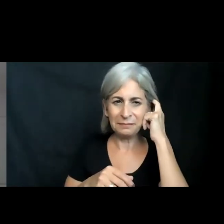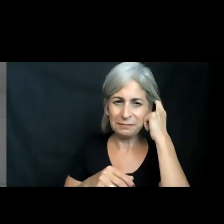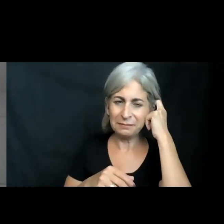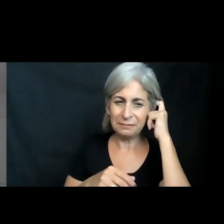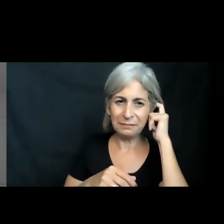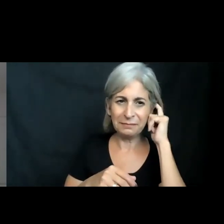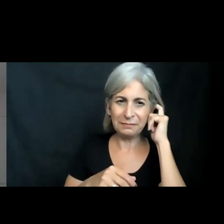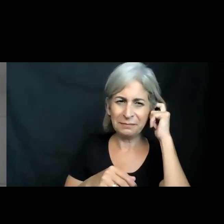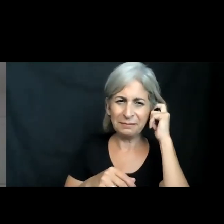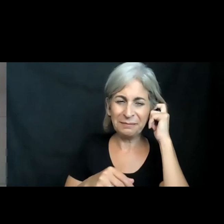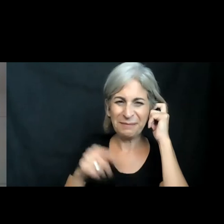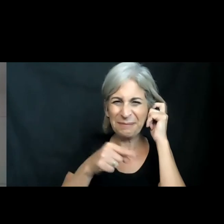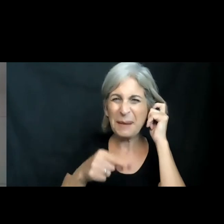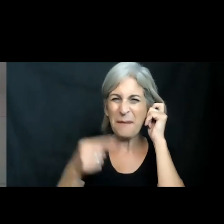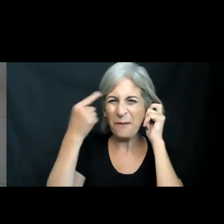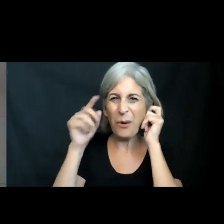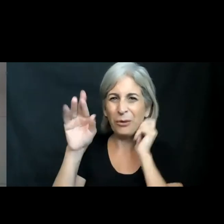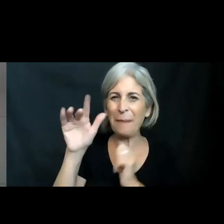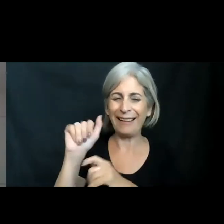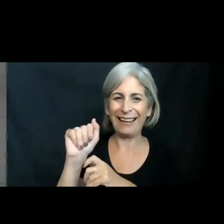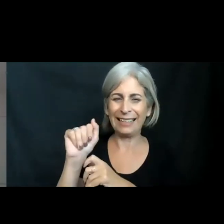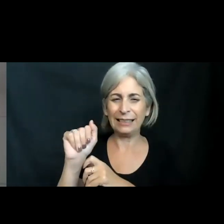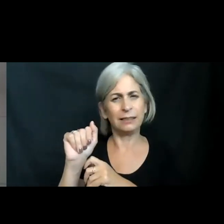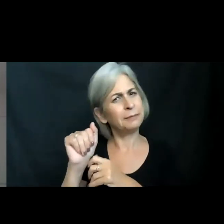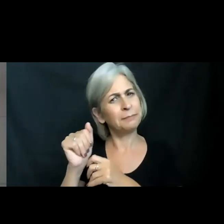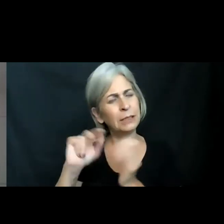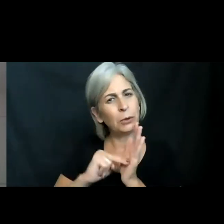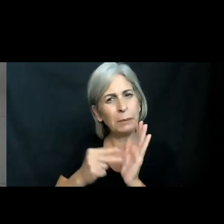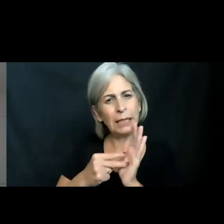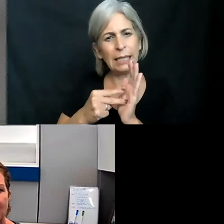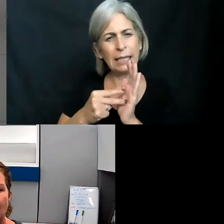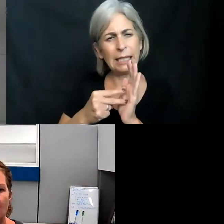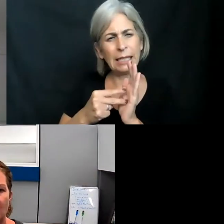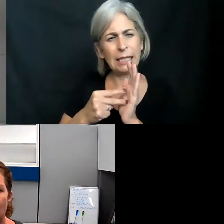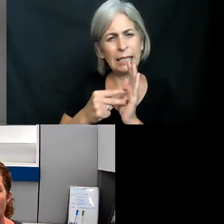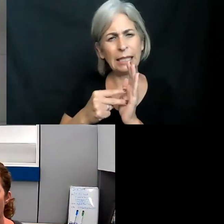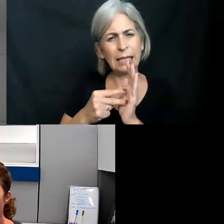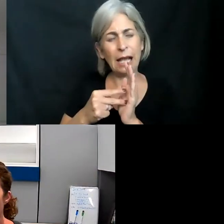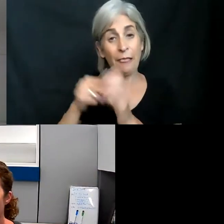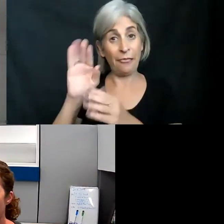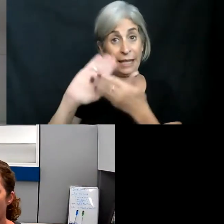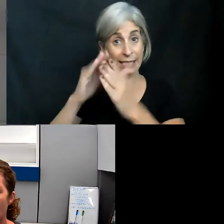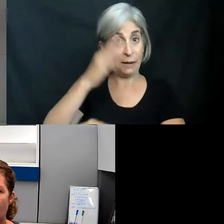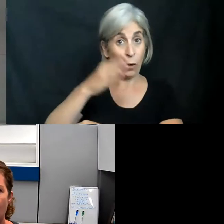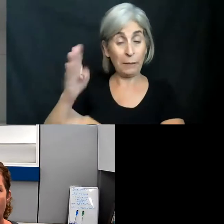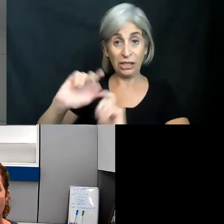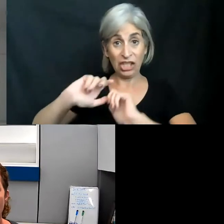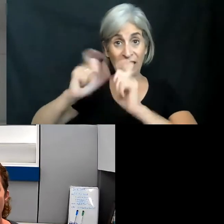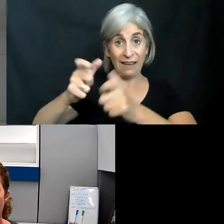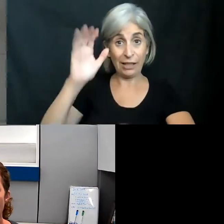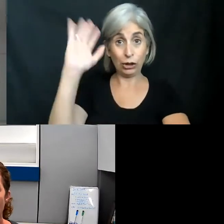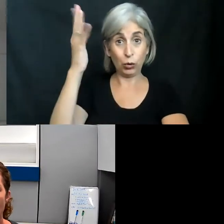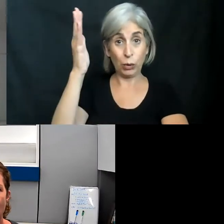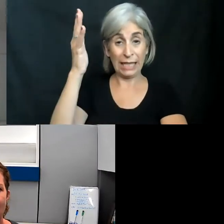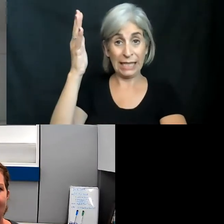I think it's Rebecca, maybe. Yeah, is that, Ellen, are you asking about the city of Boynton Beach, our tree canopy